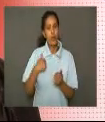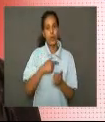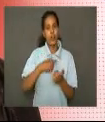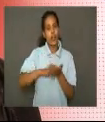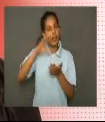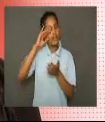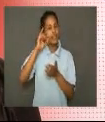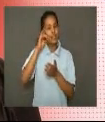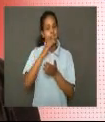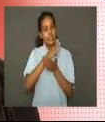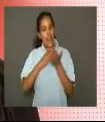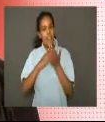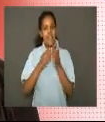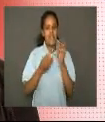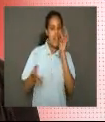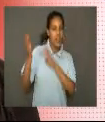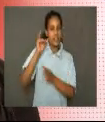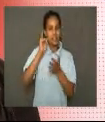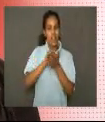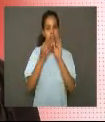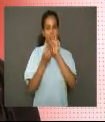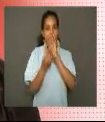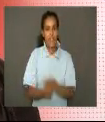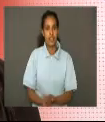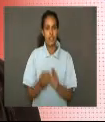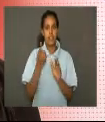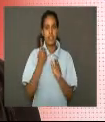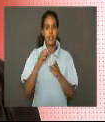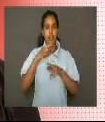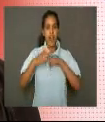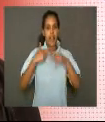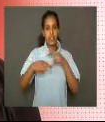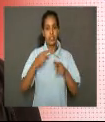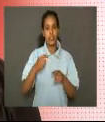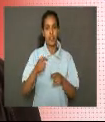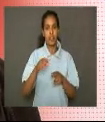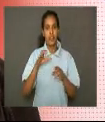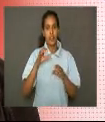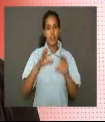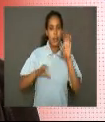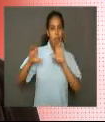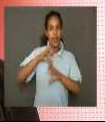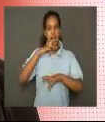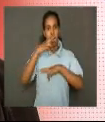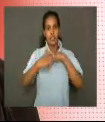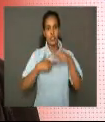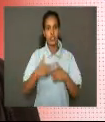some factors that affect the reaction rates of chemical